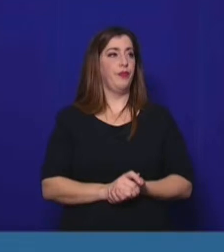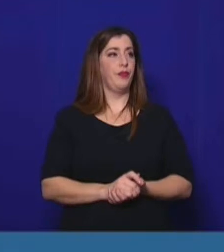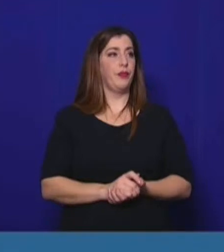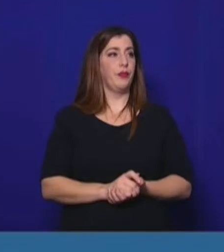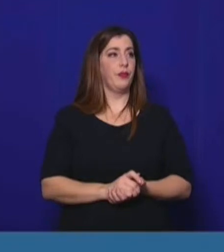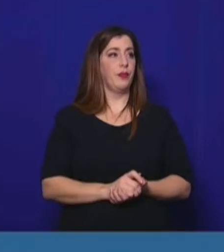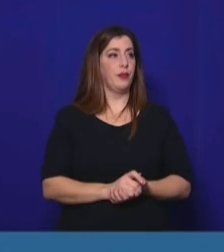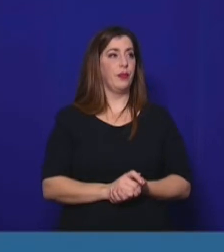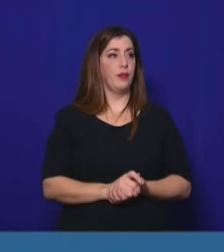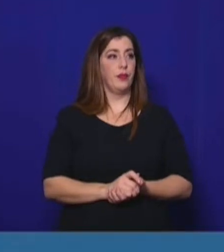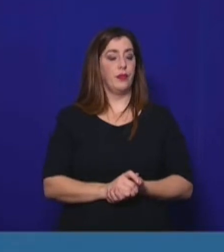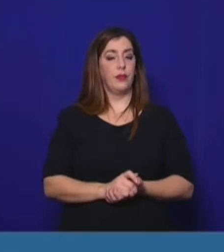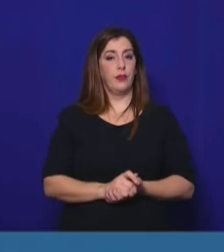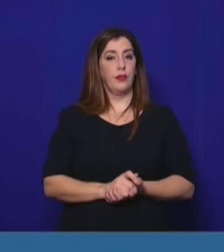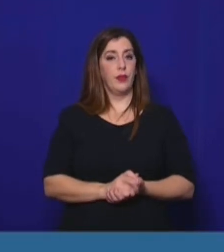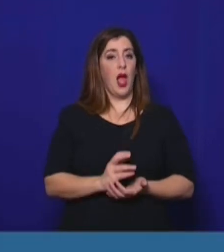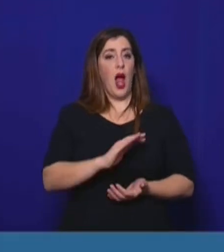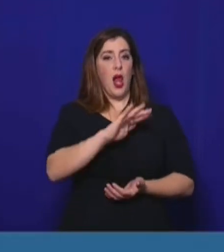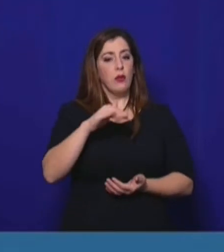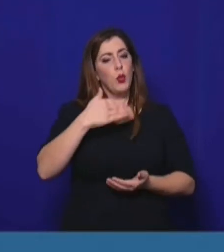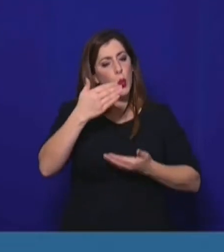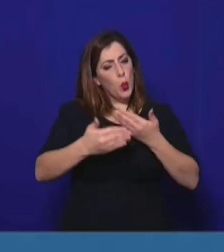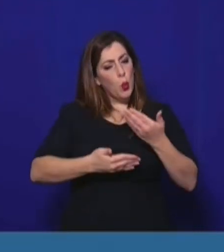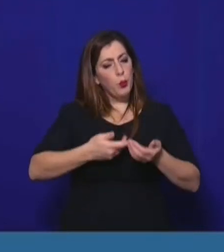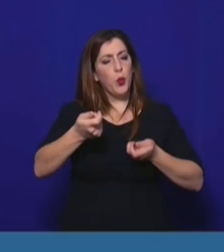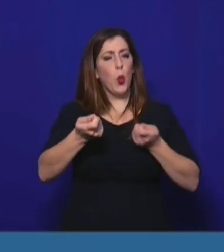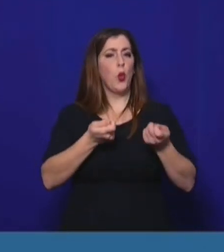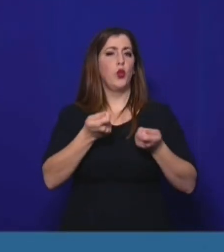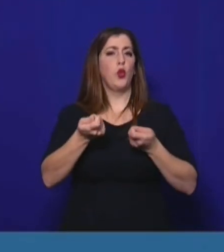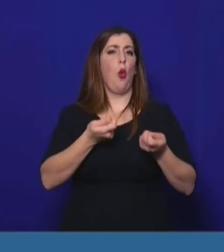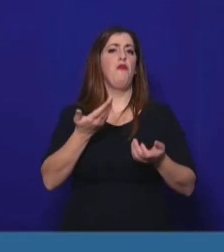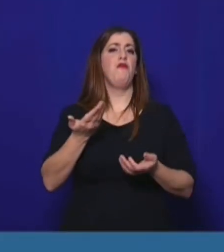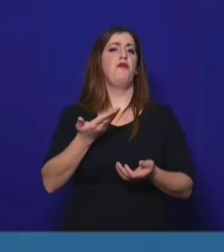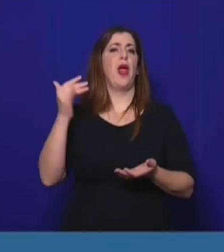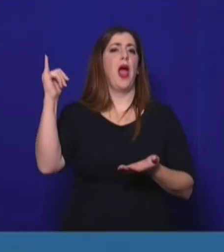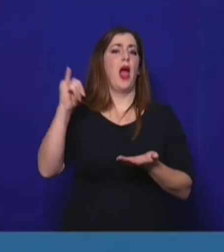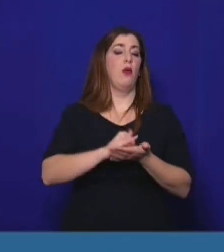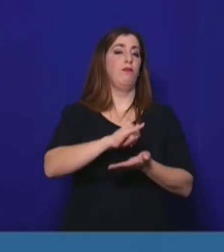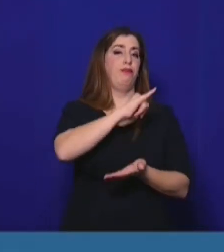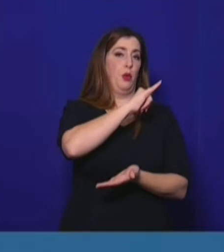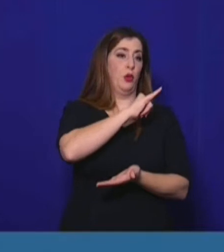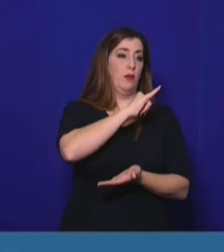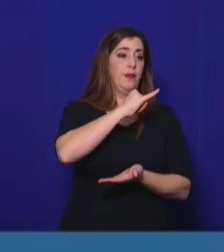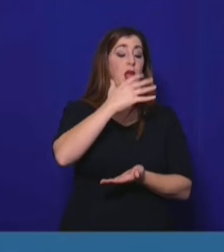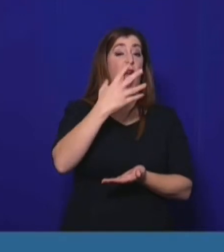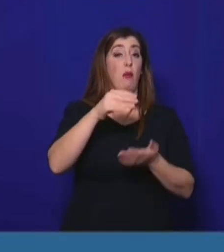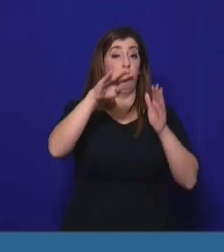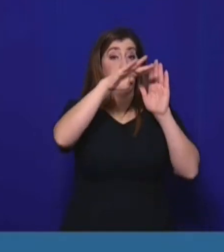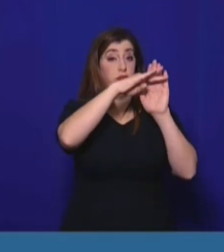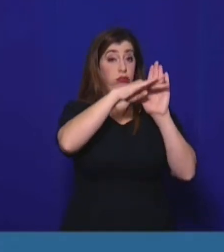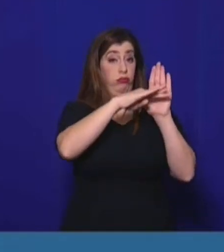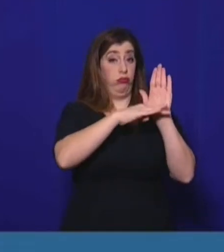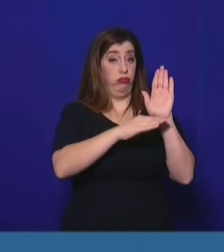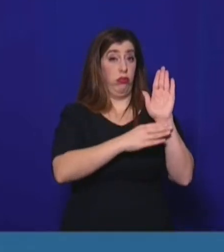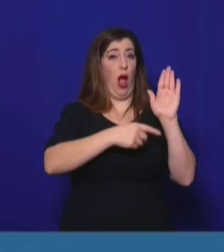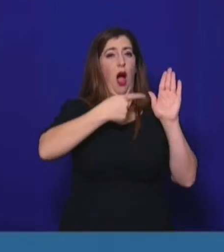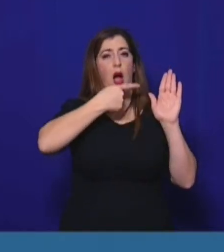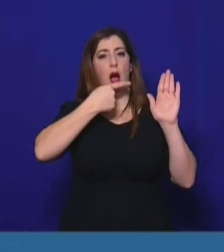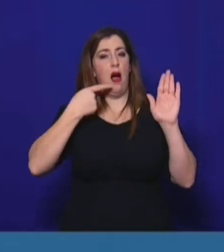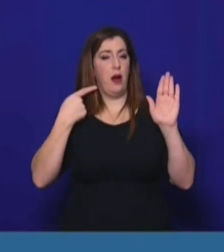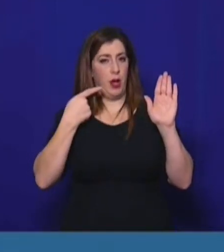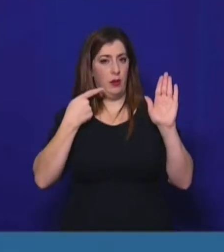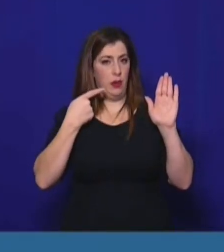Il-kontrolli wkoll għadhom għaddejjin fl-aeroport fejn għandna numru ta' pajjiżi li qegħdin kemm fuq ir-red zone li